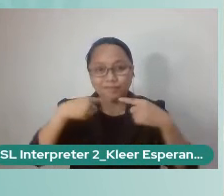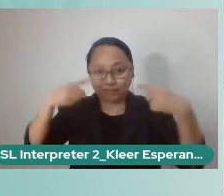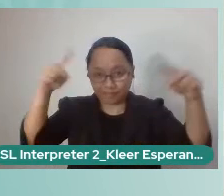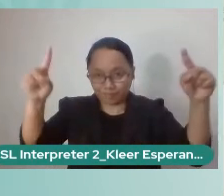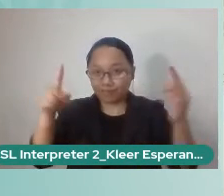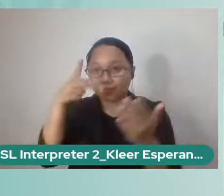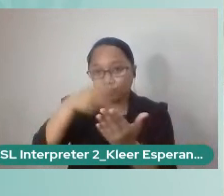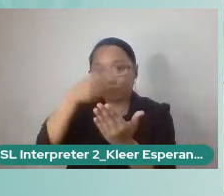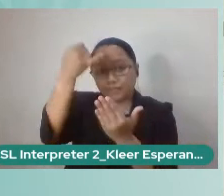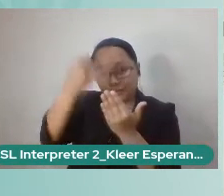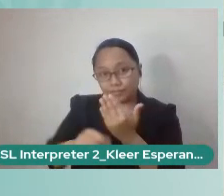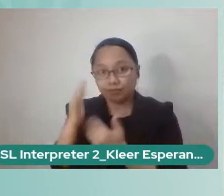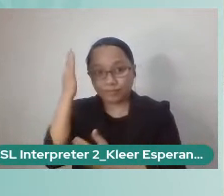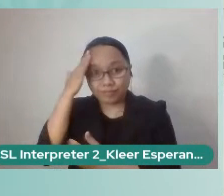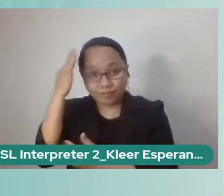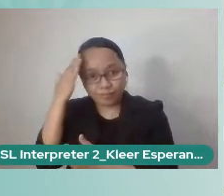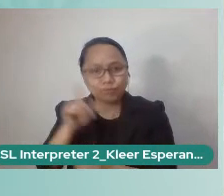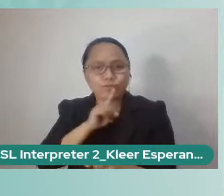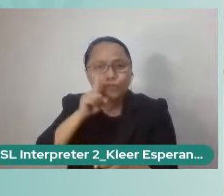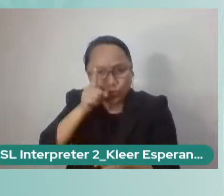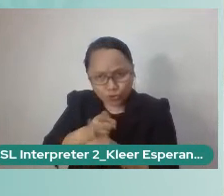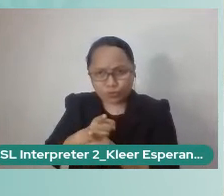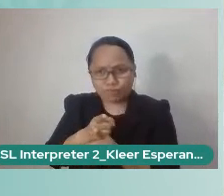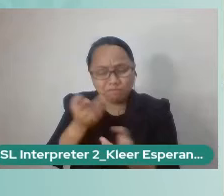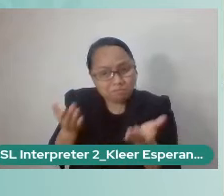know that the reality in many